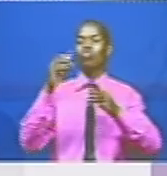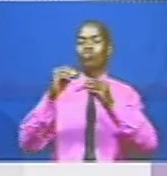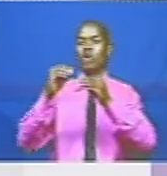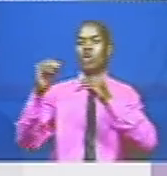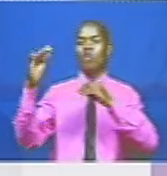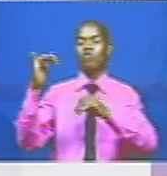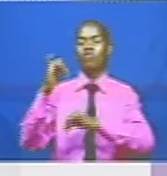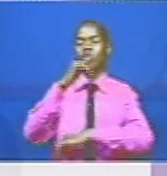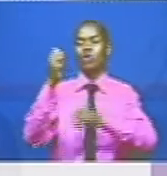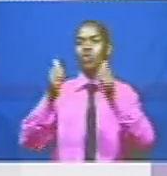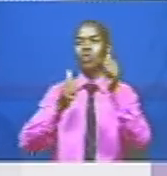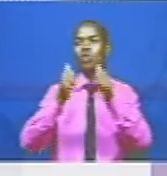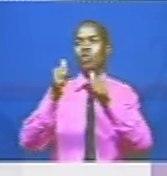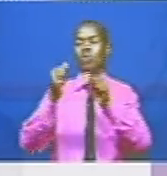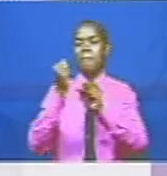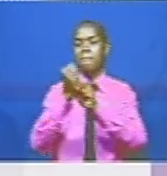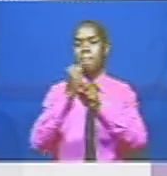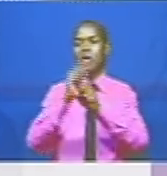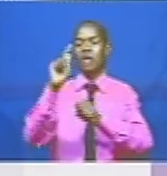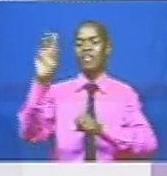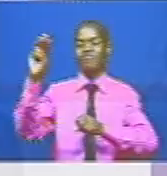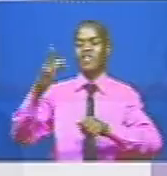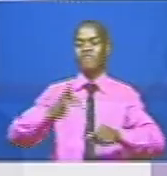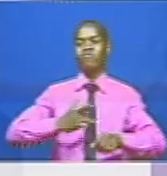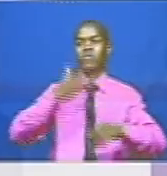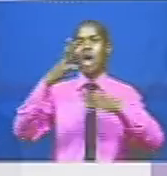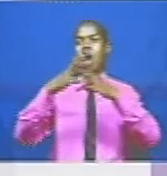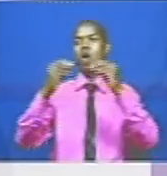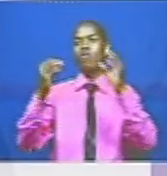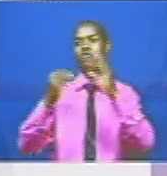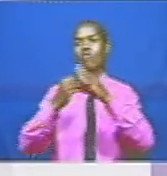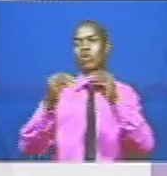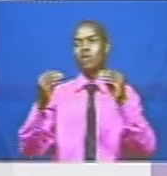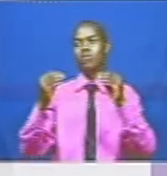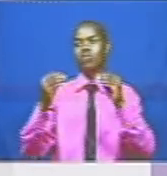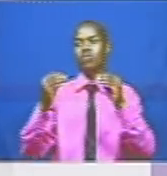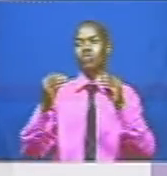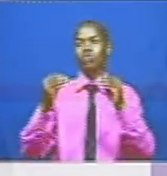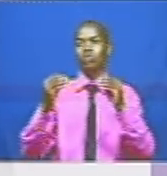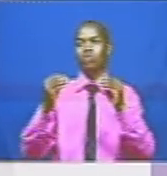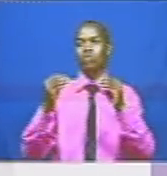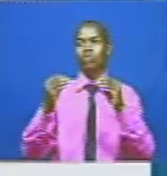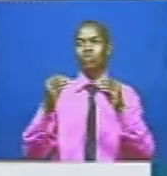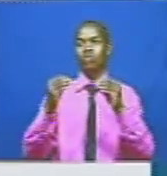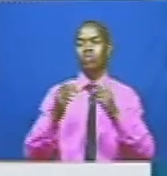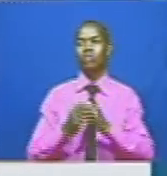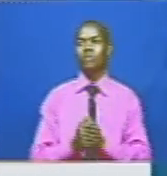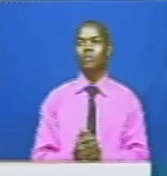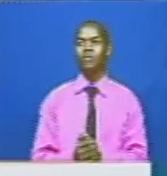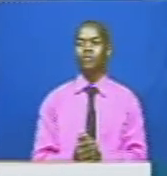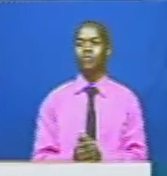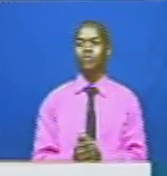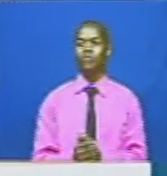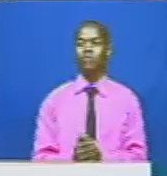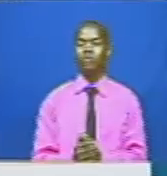will really, really, really make them even feel more comfortable booking holidays in Mombasa. Locally, sorry. You don't?